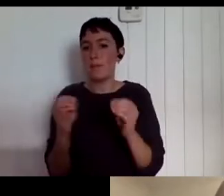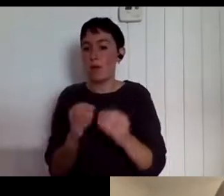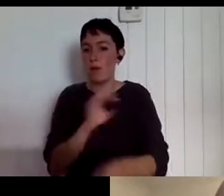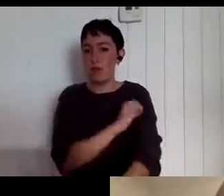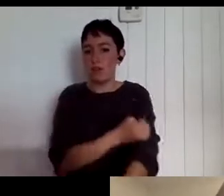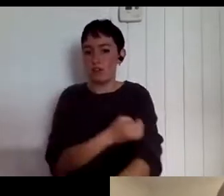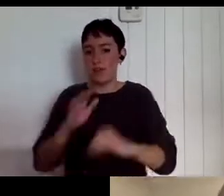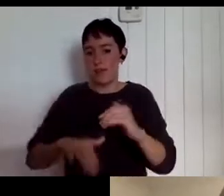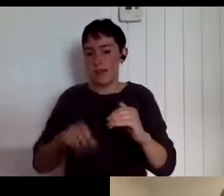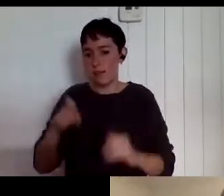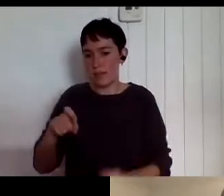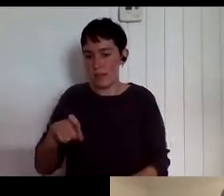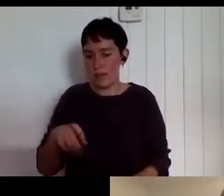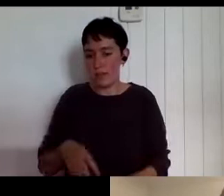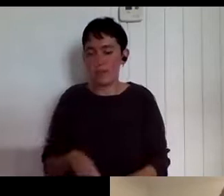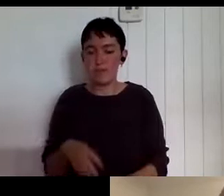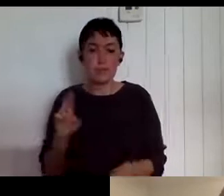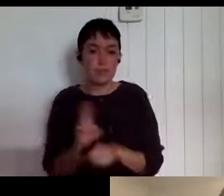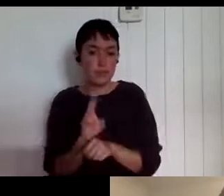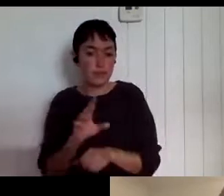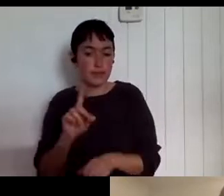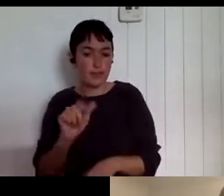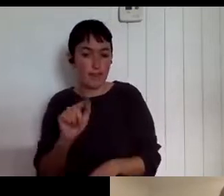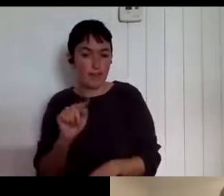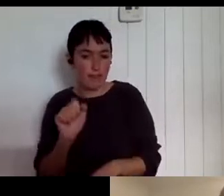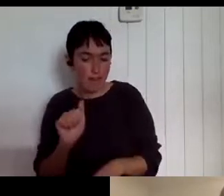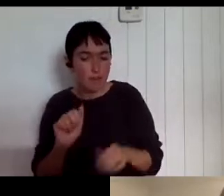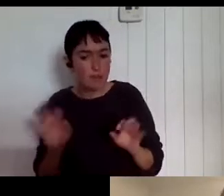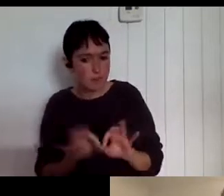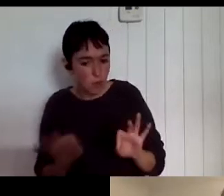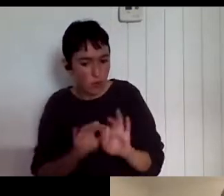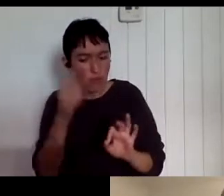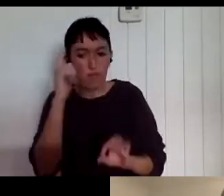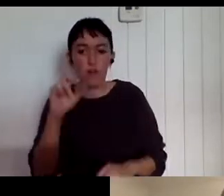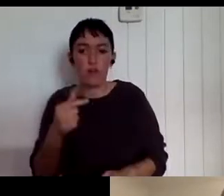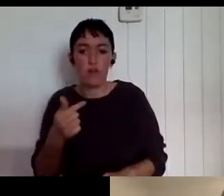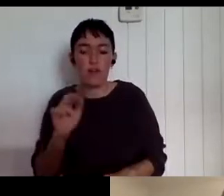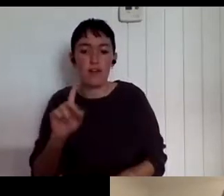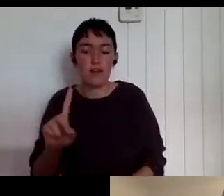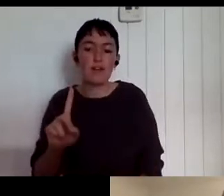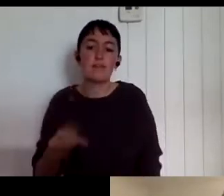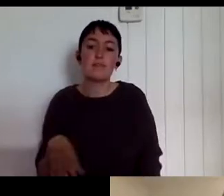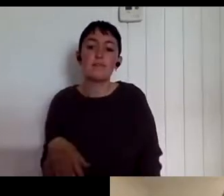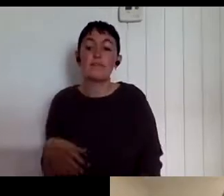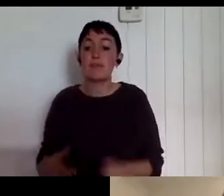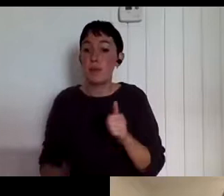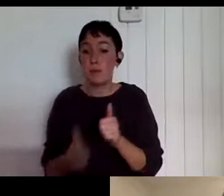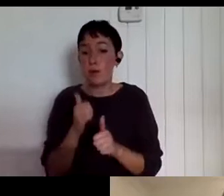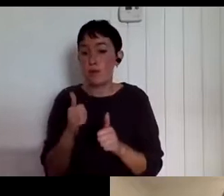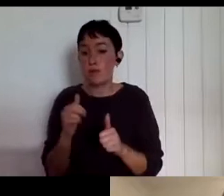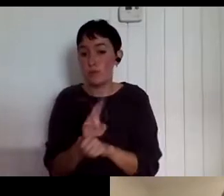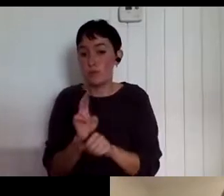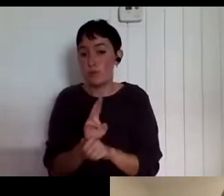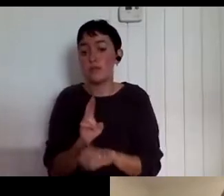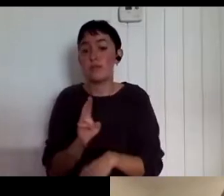data. This is where data becomes very important as we go towards like grids, where there's the most usage of energy is really in the early